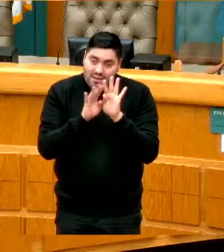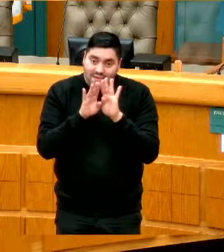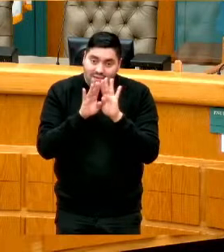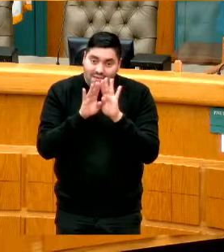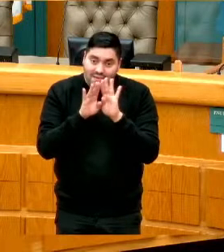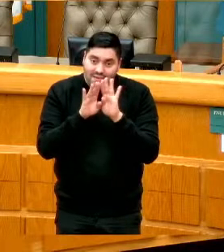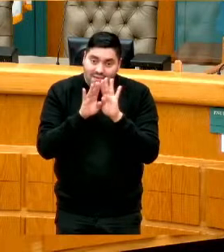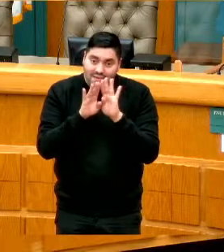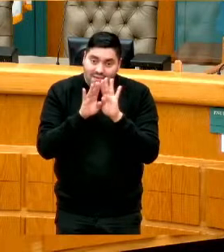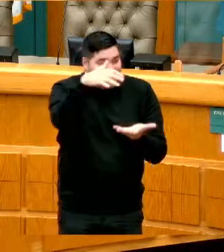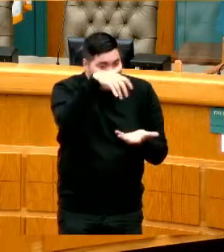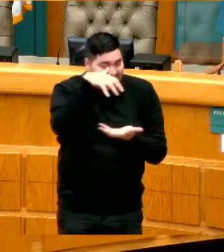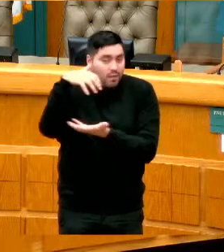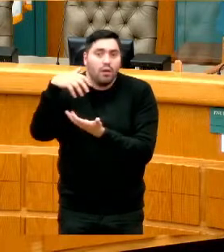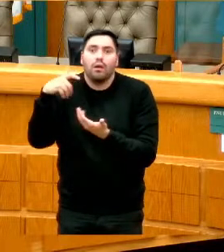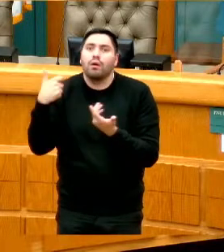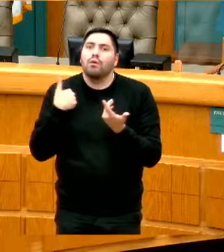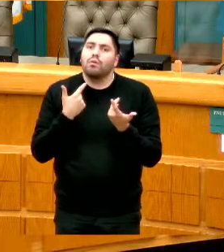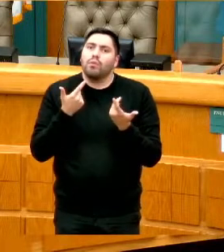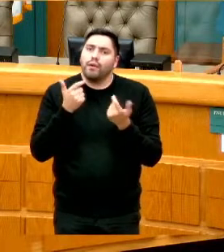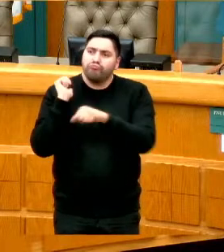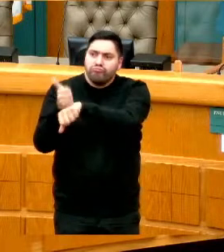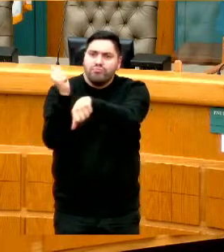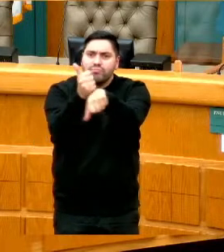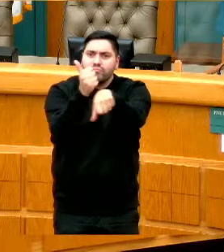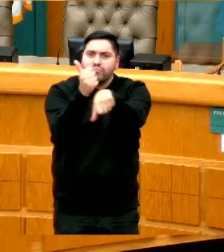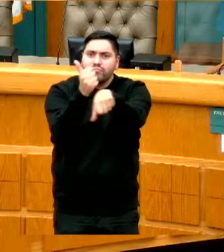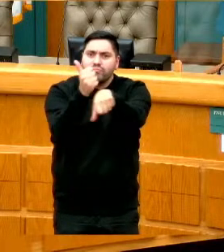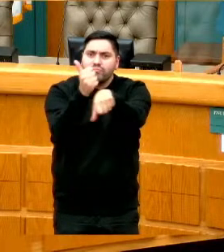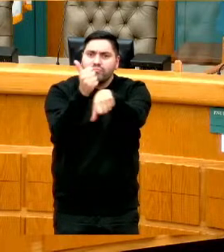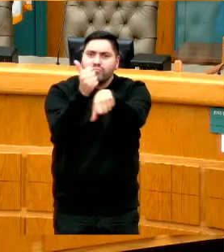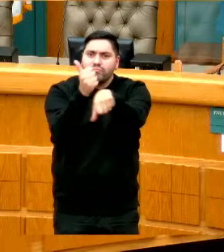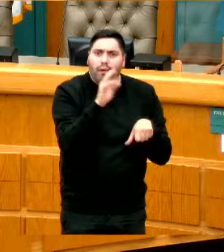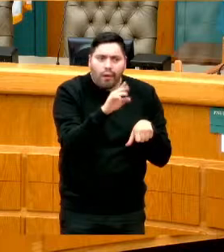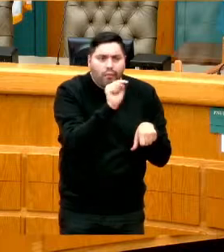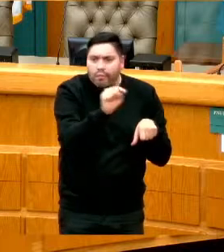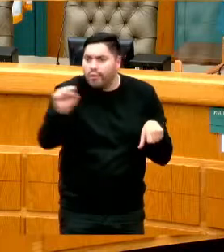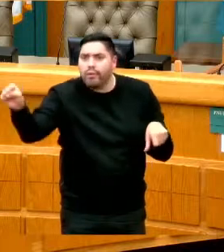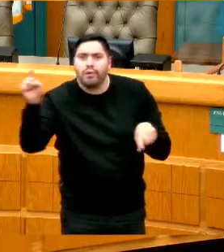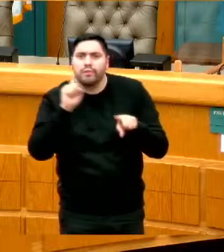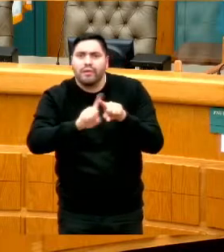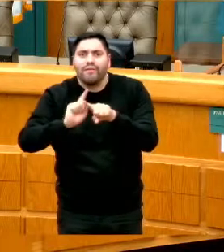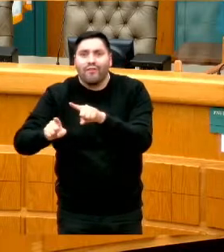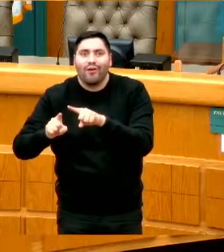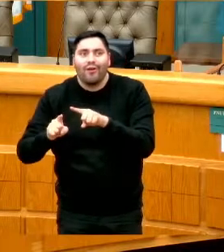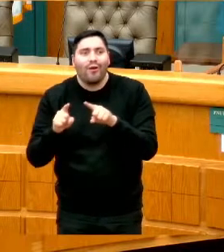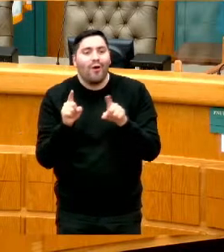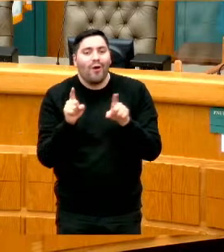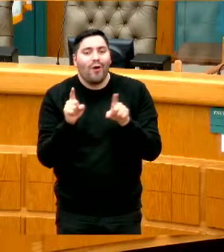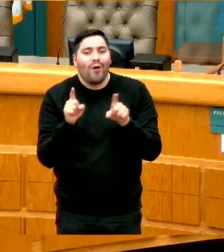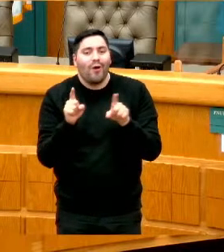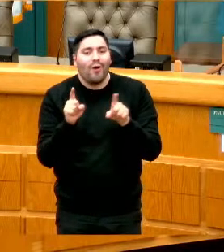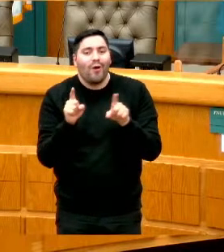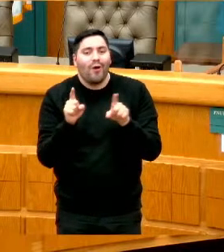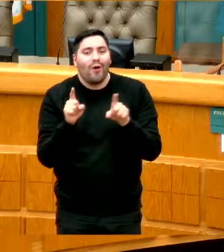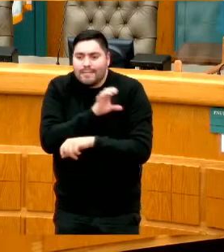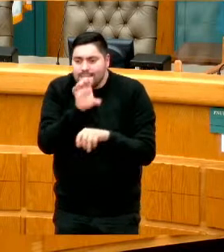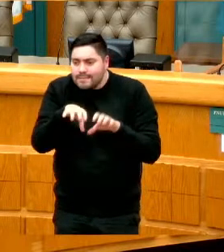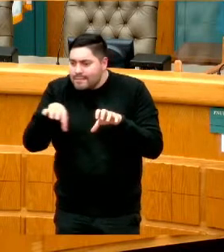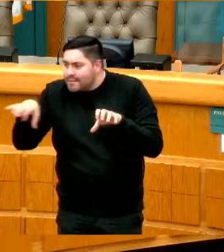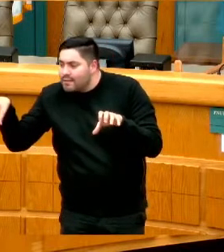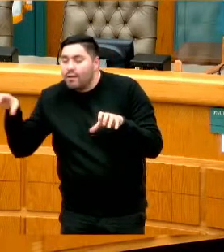up distribution hubs, such as the ones that we've mentioned before. And we've set up sub-hubs all over our community.